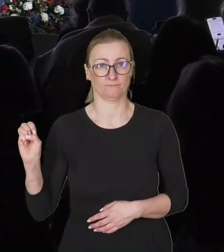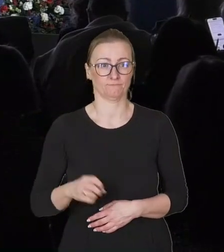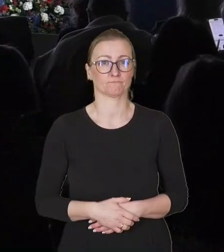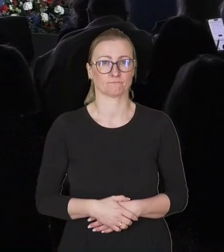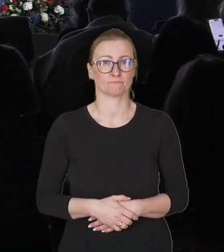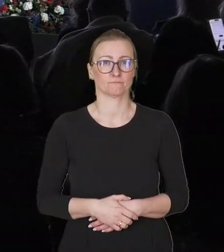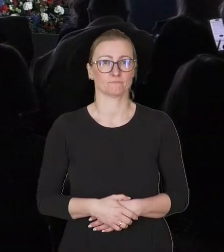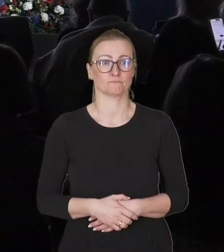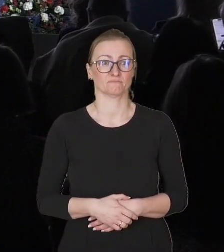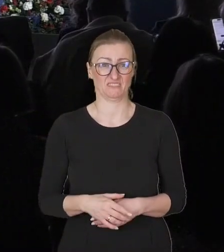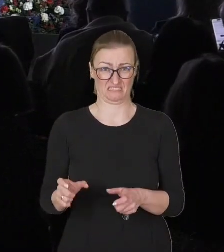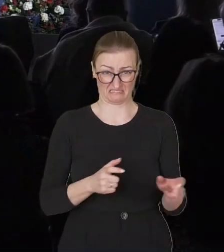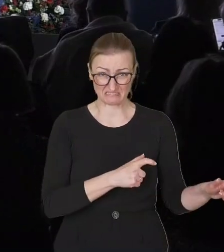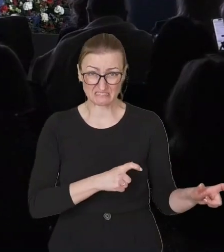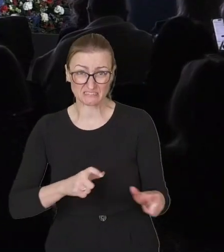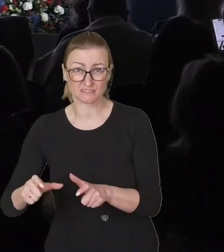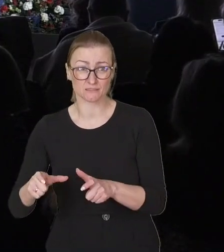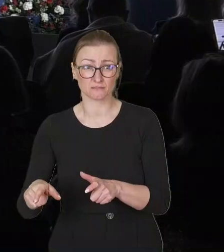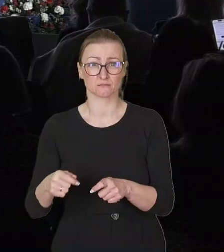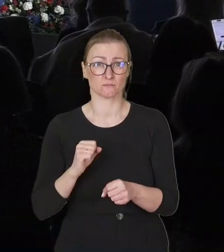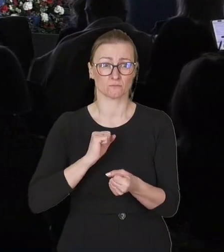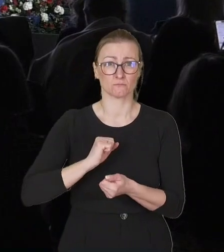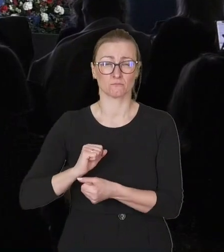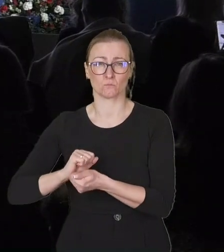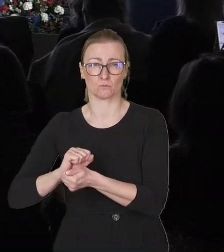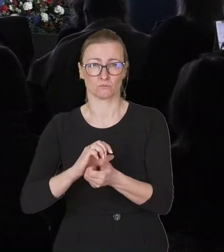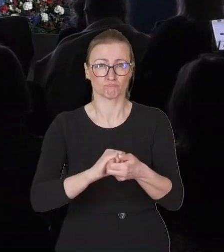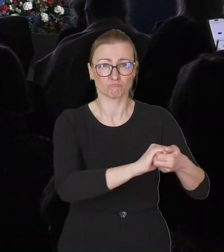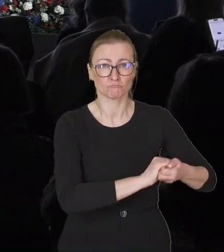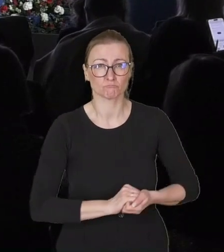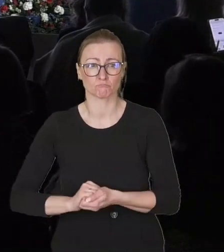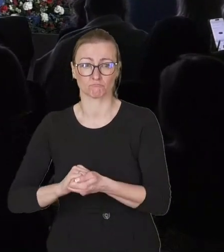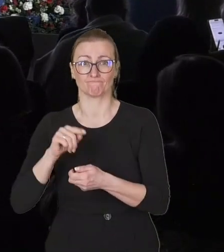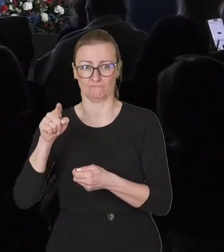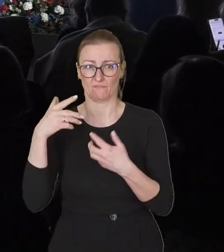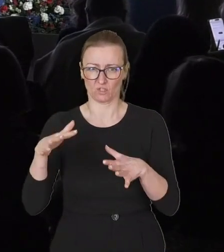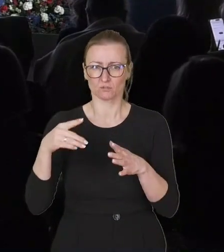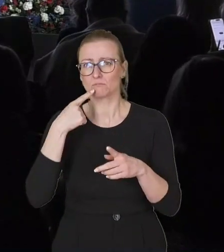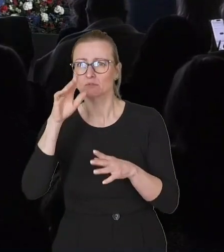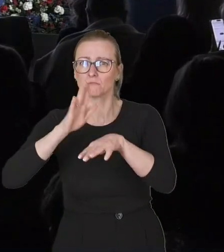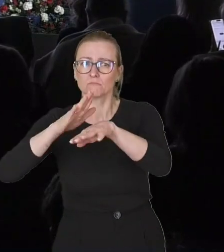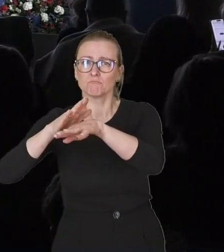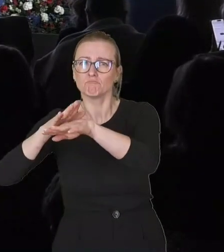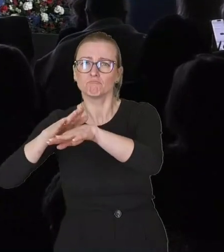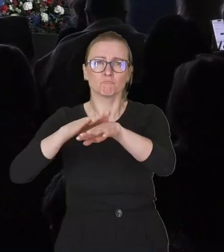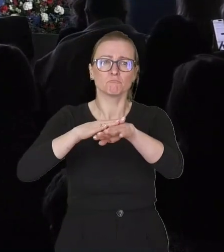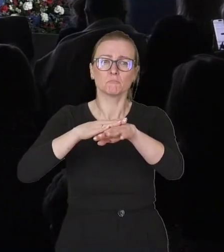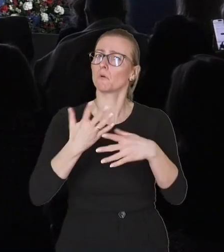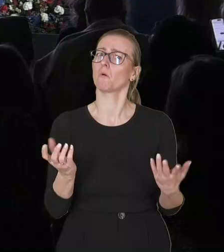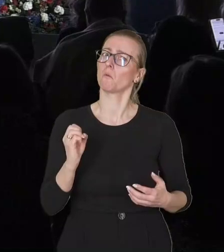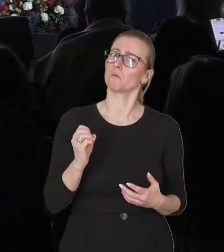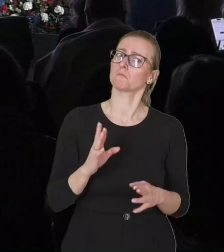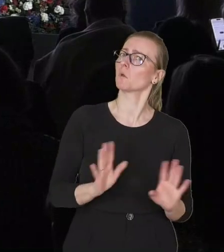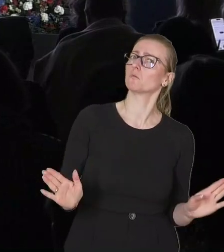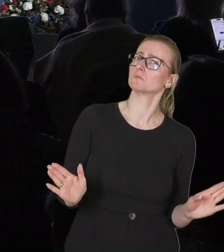If yes, why? If no, maybe you can offer some arguments. What should be